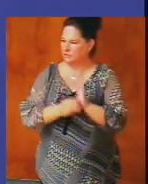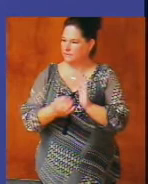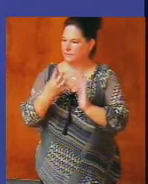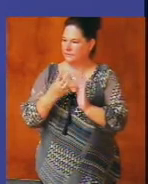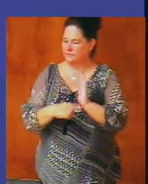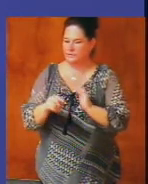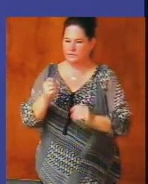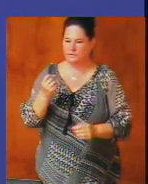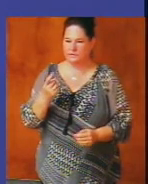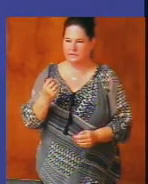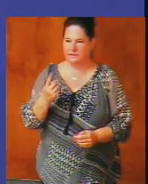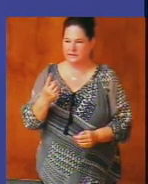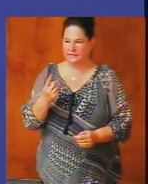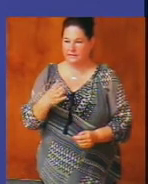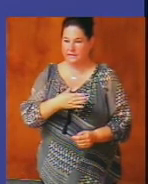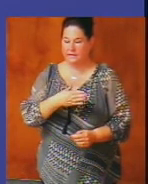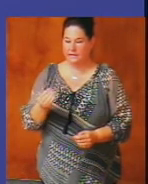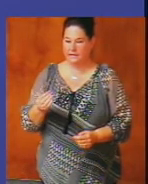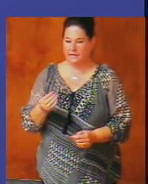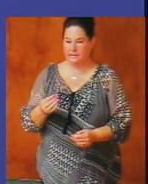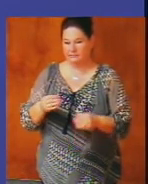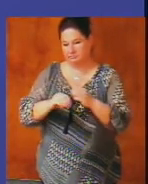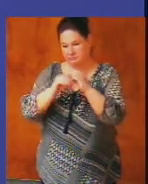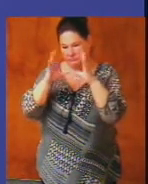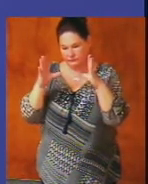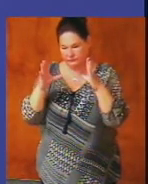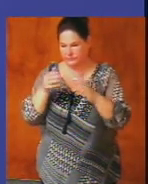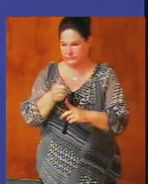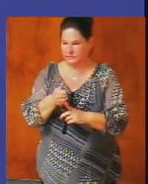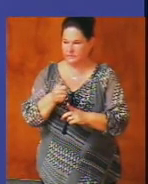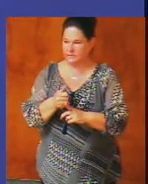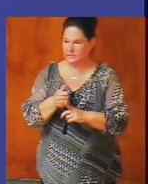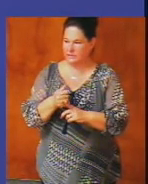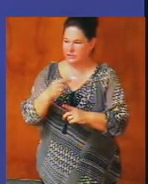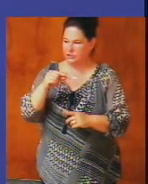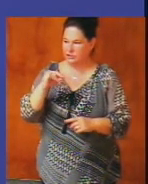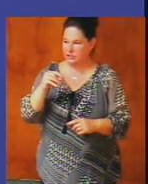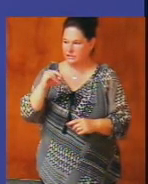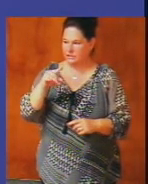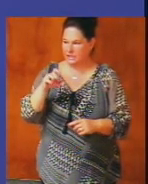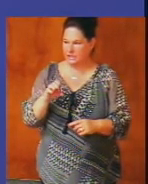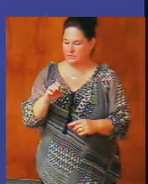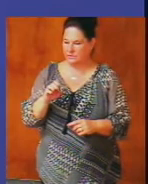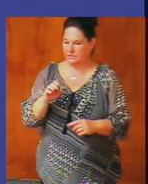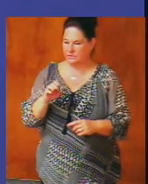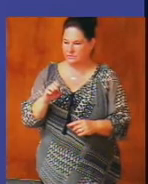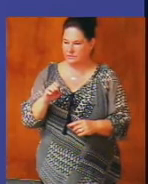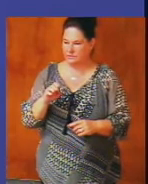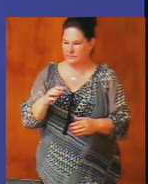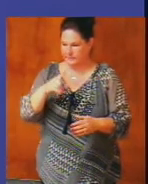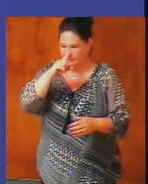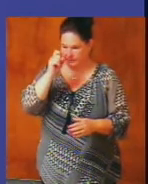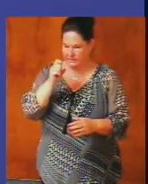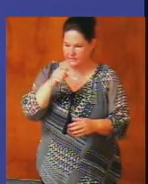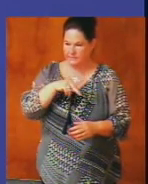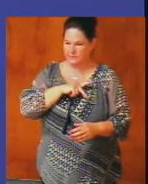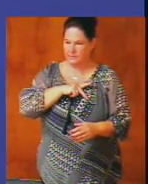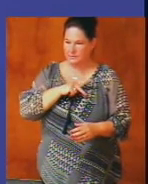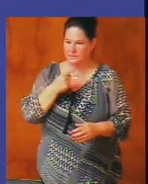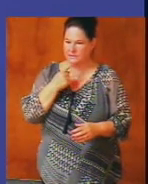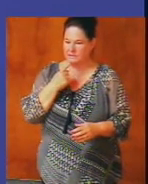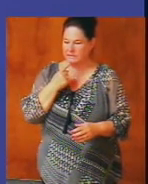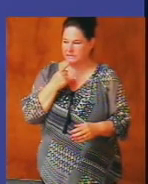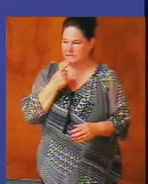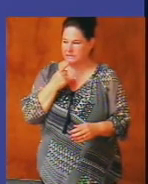11. And evidently he was a Gentile, because Paul